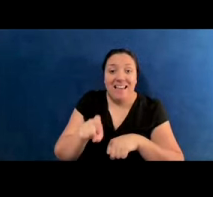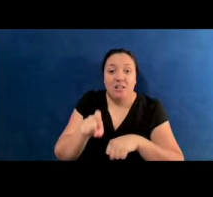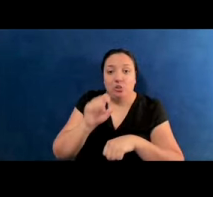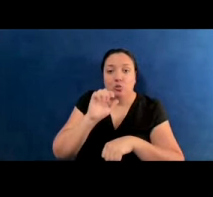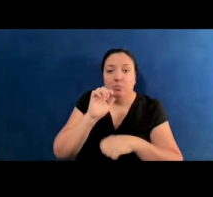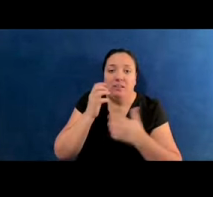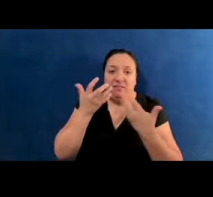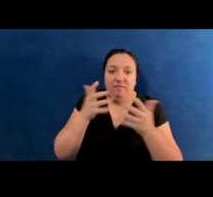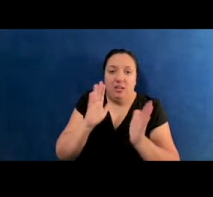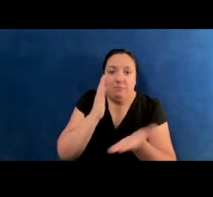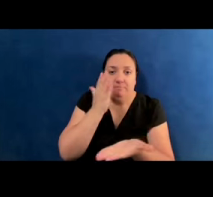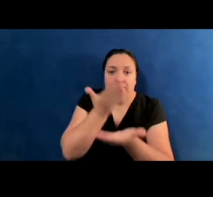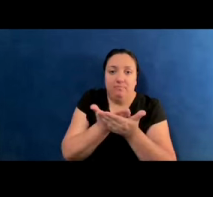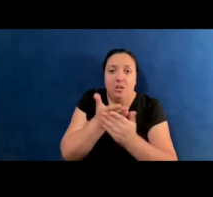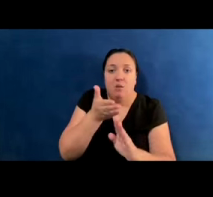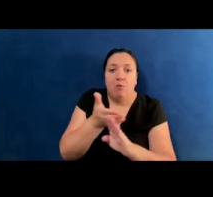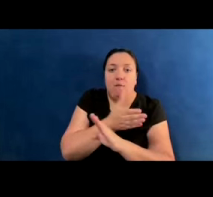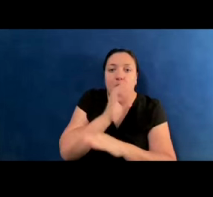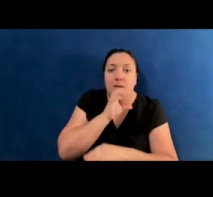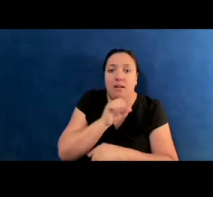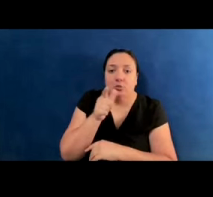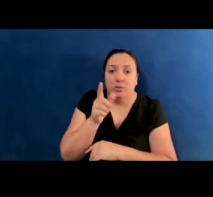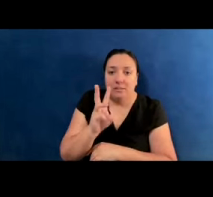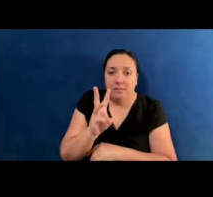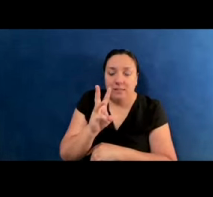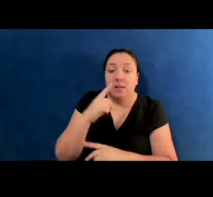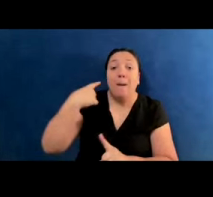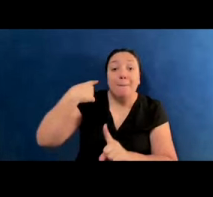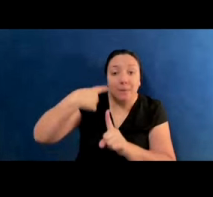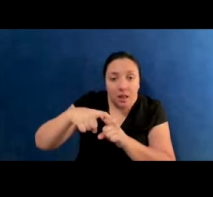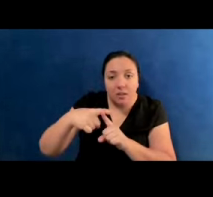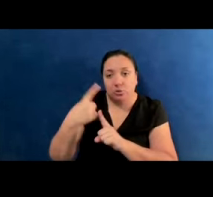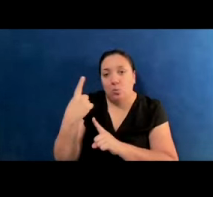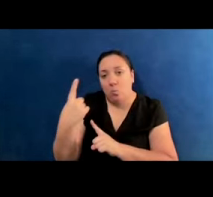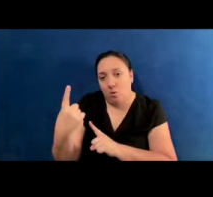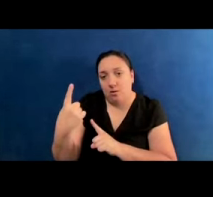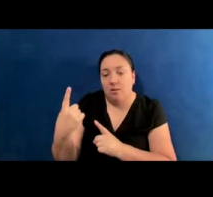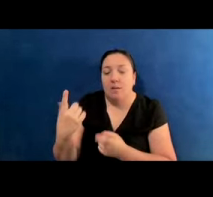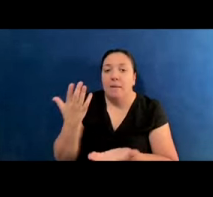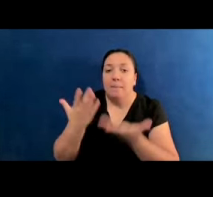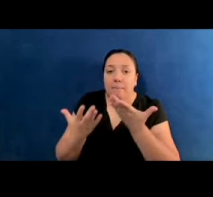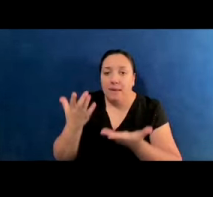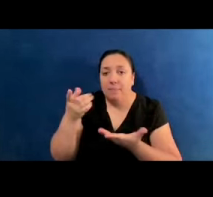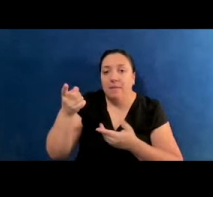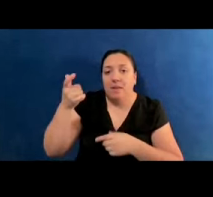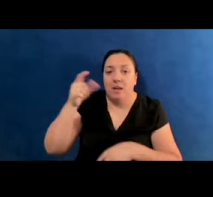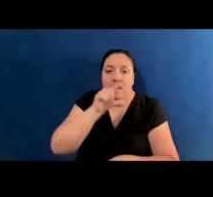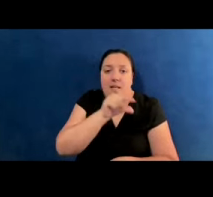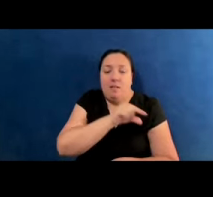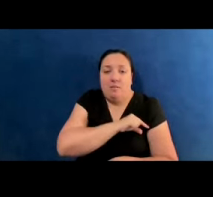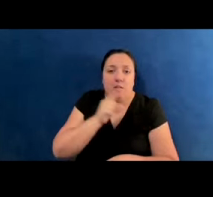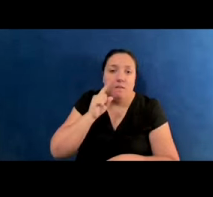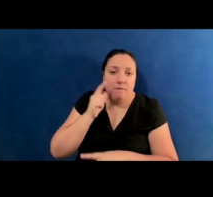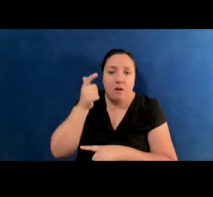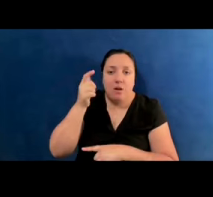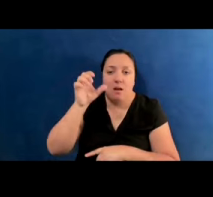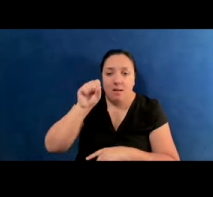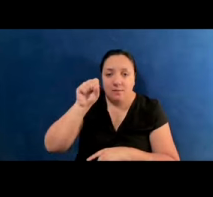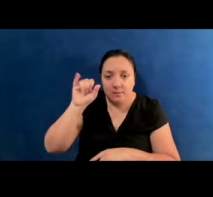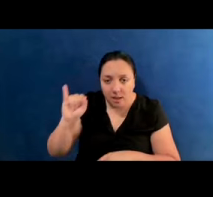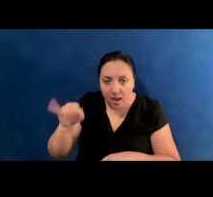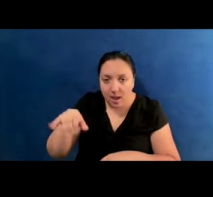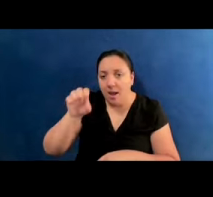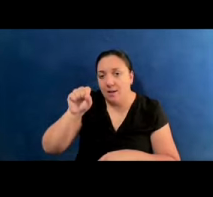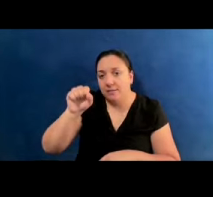of 26, plus one of the following. So they are eligible for supplemental security income or Social